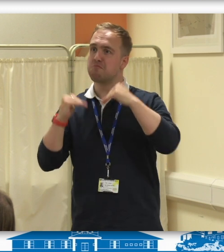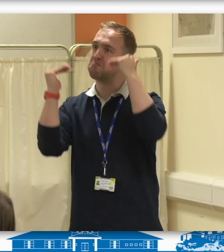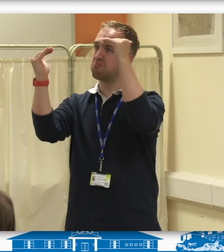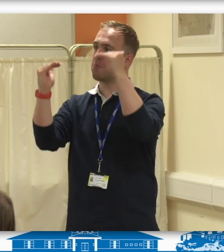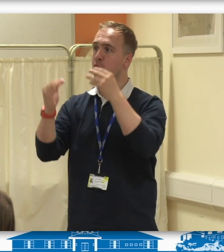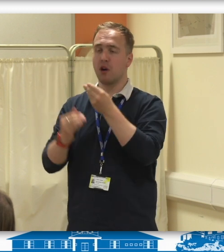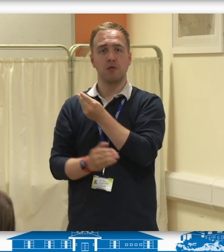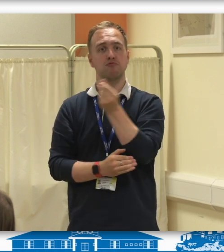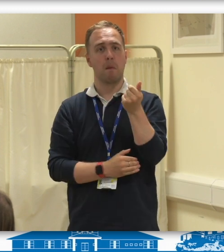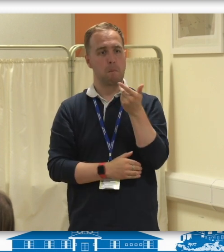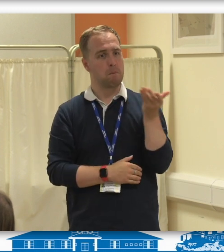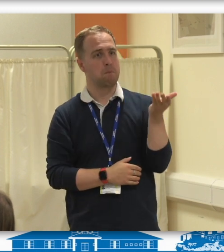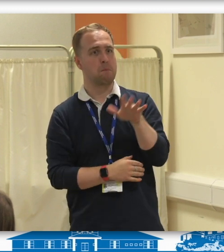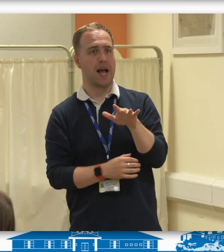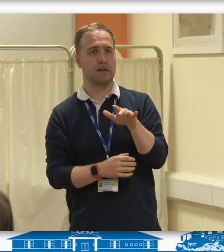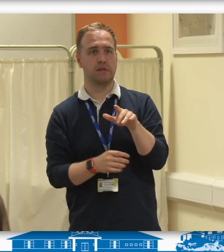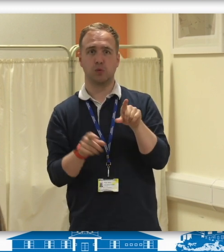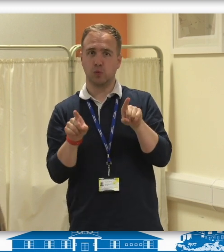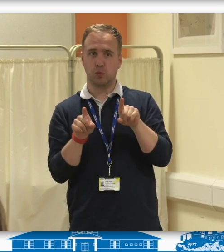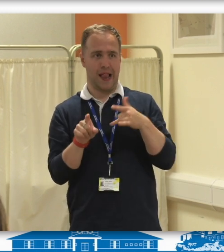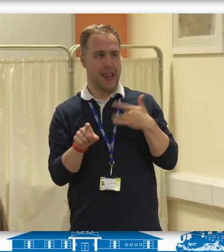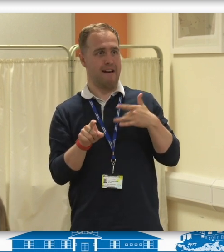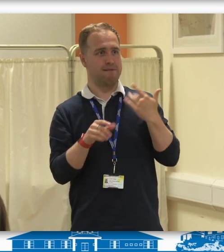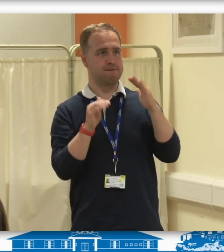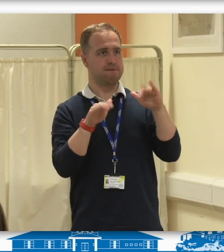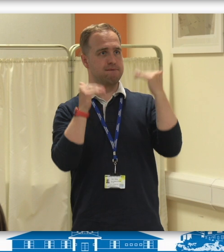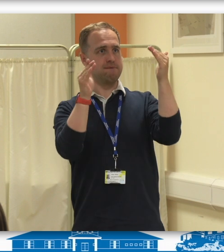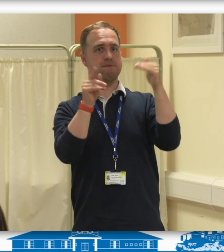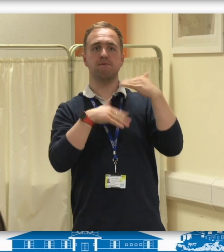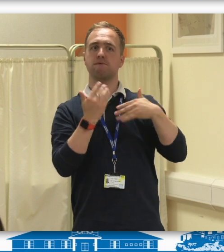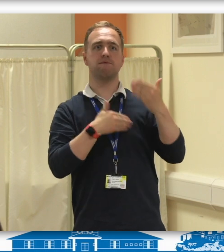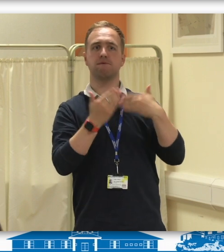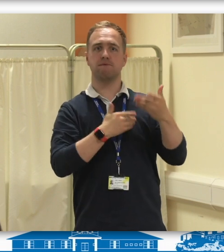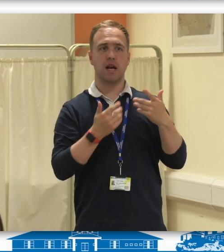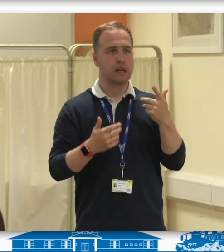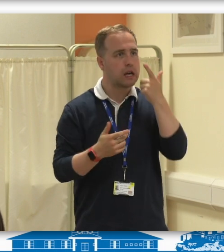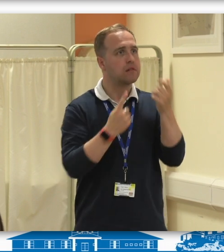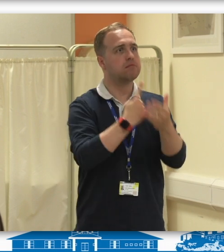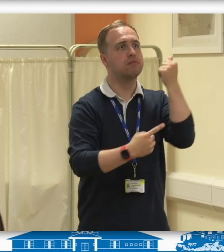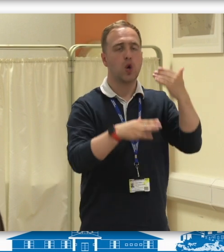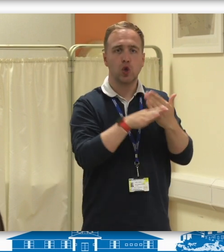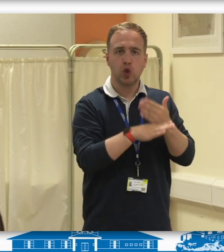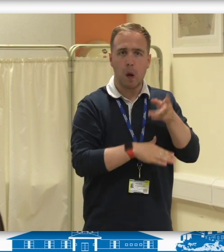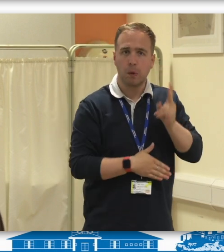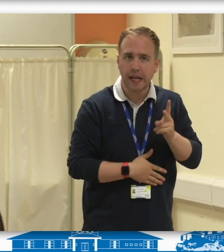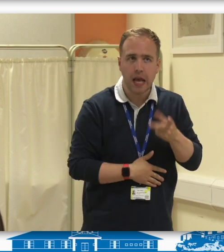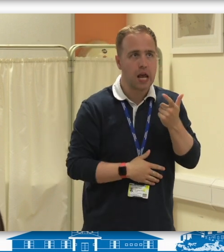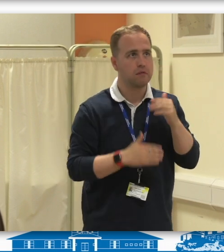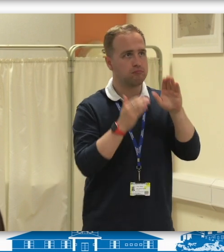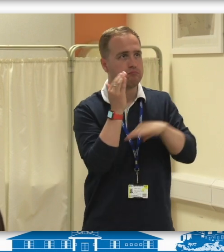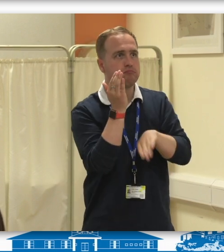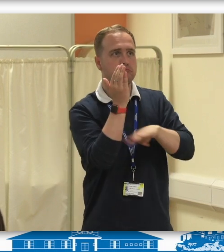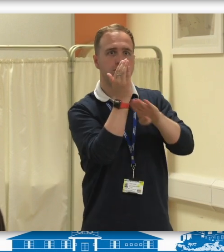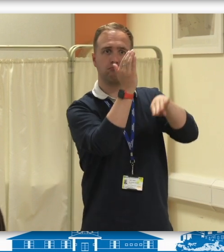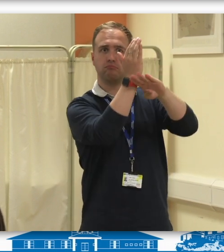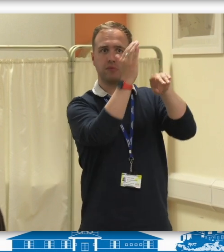can return to a quality of life that they are satisfied with, regaining employment and roles that they wanted to.